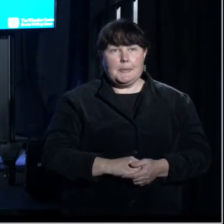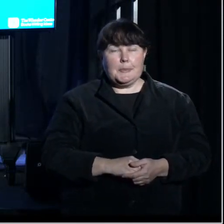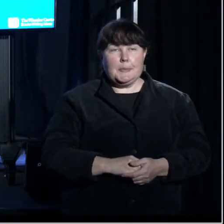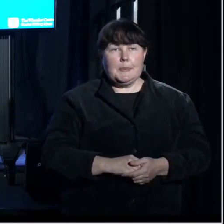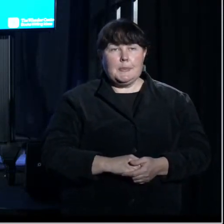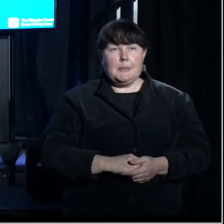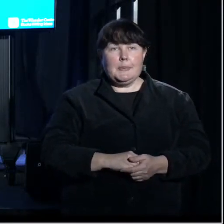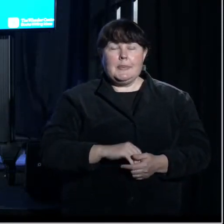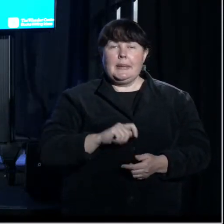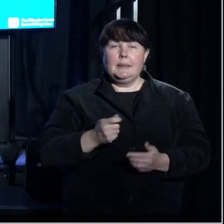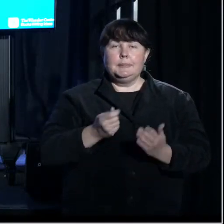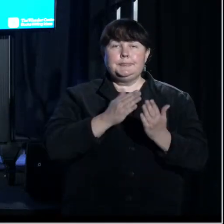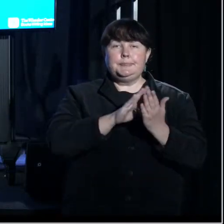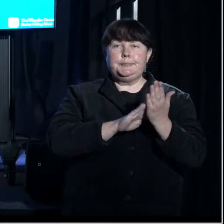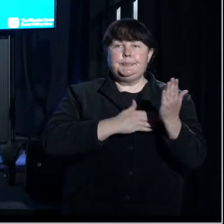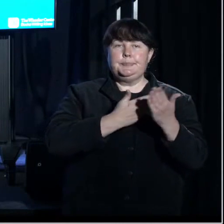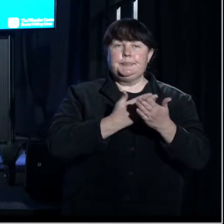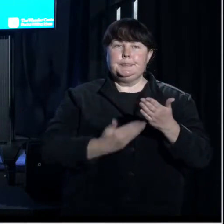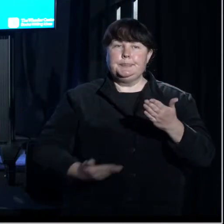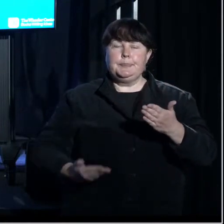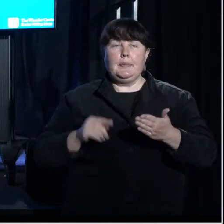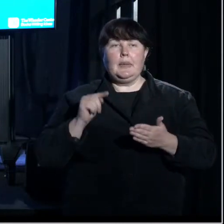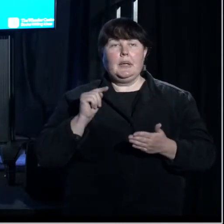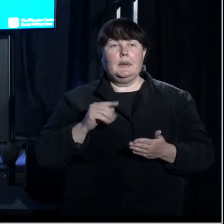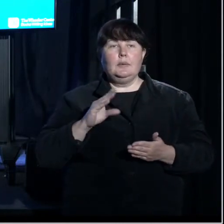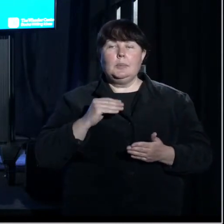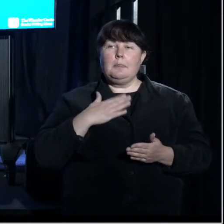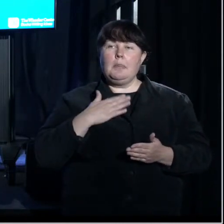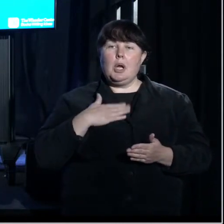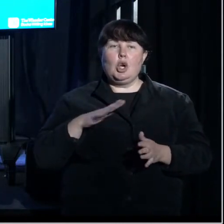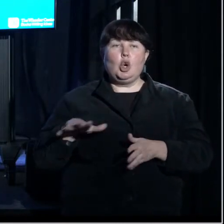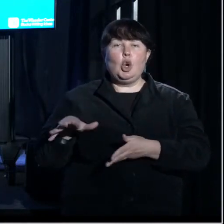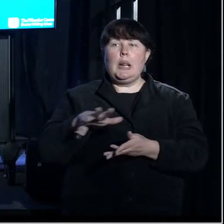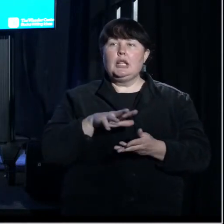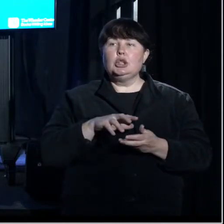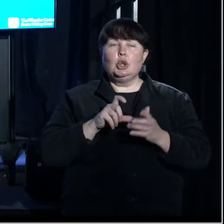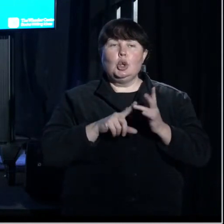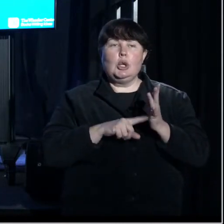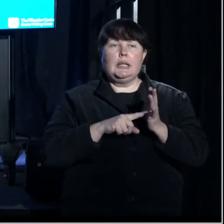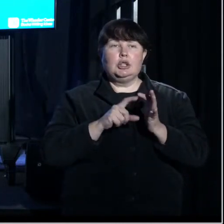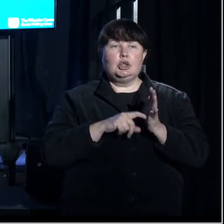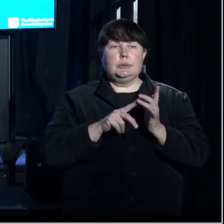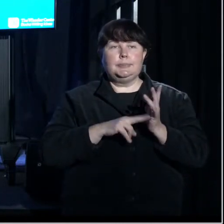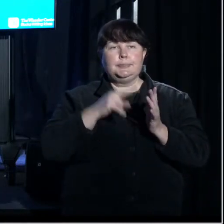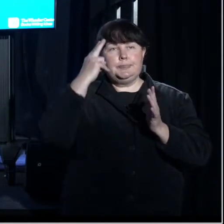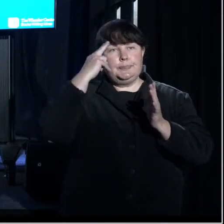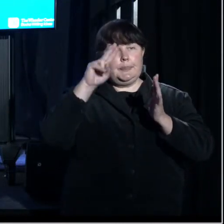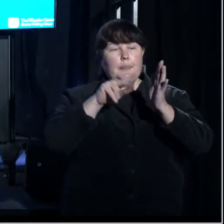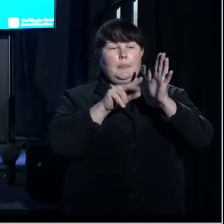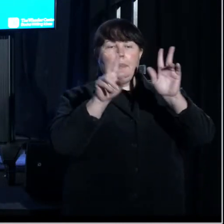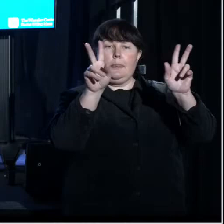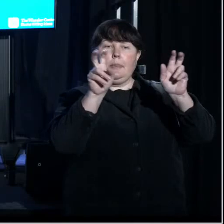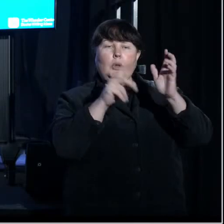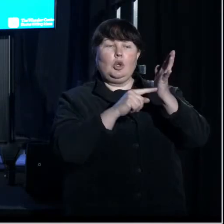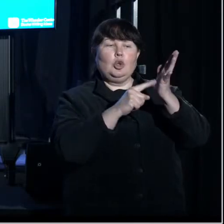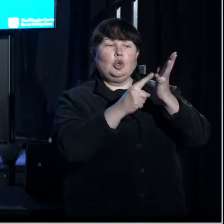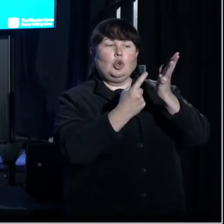This one is from my collection Turbulence, and it's called History Disrupted.